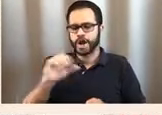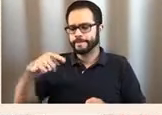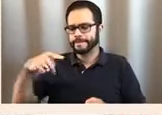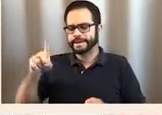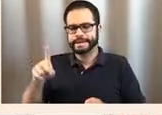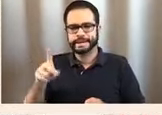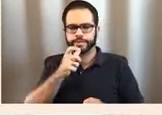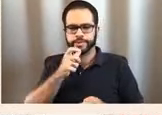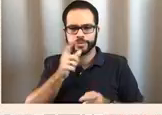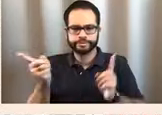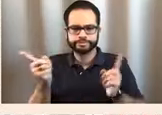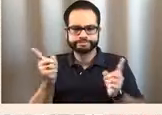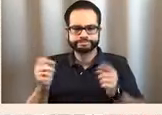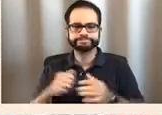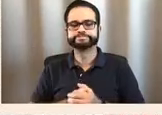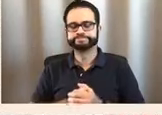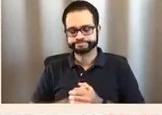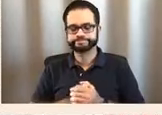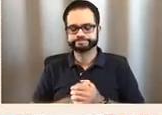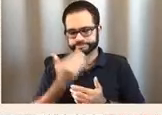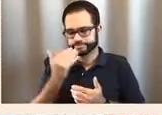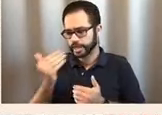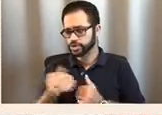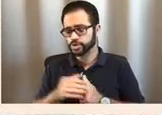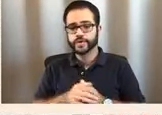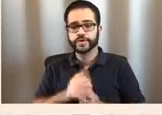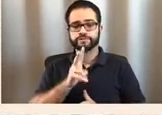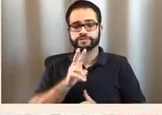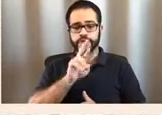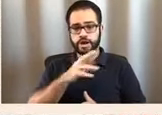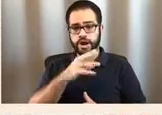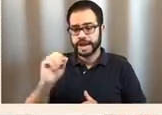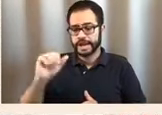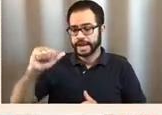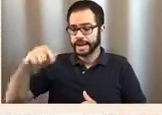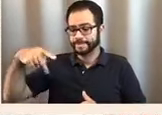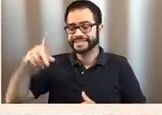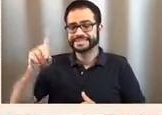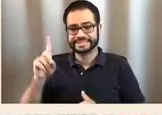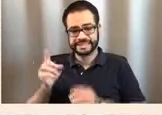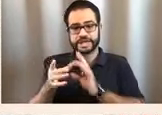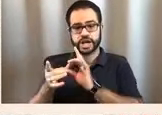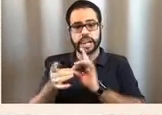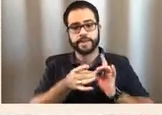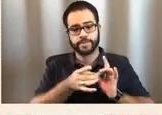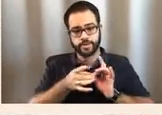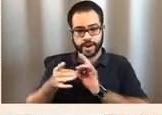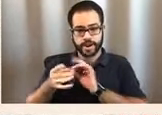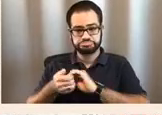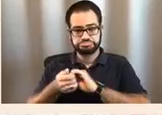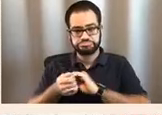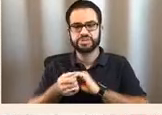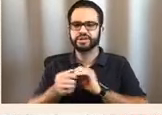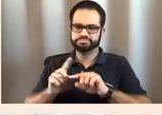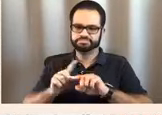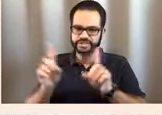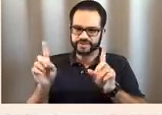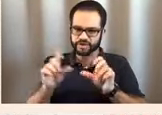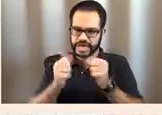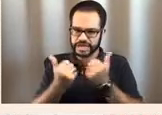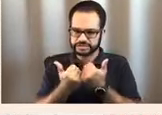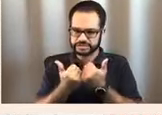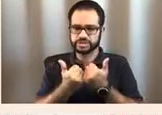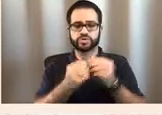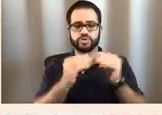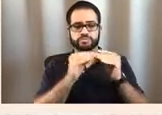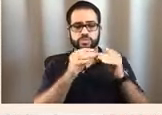Kirsten. While VR and APD collaborate, they are different agencies. So a little bit more about VR. VR